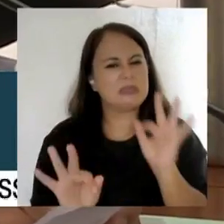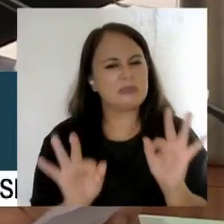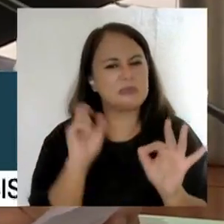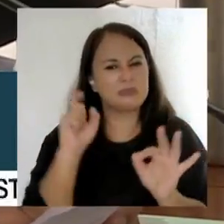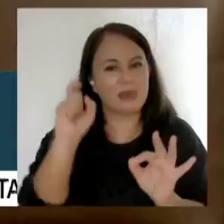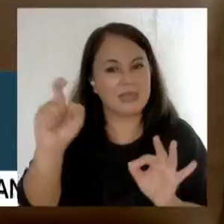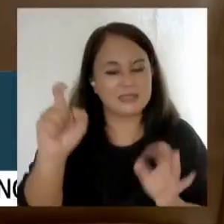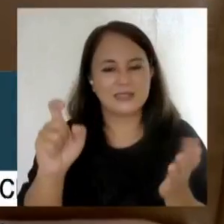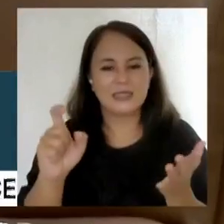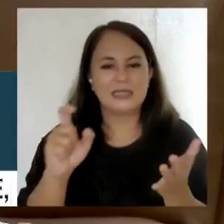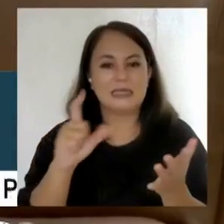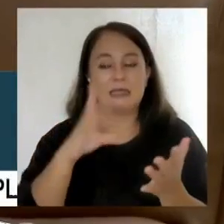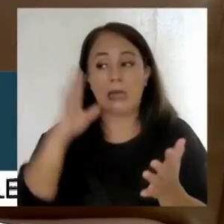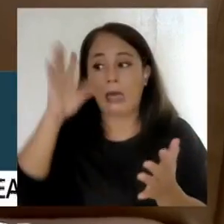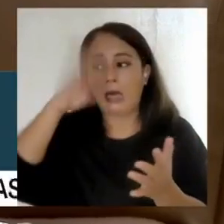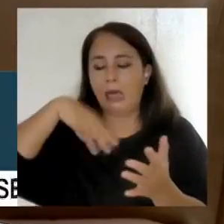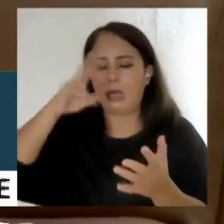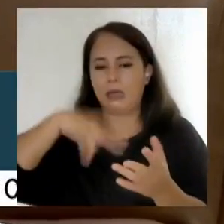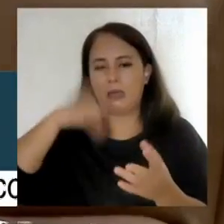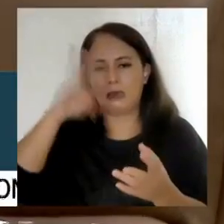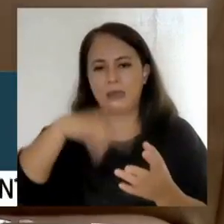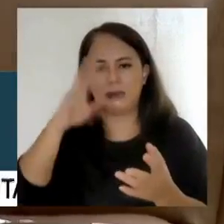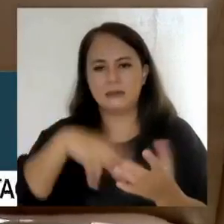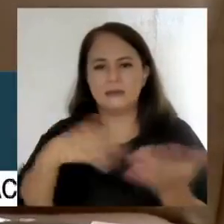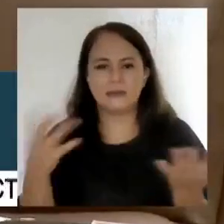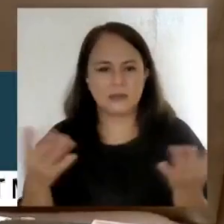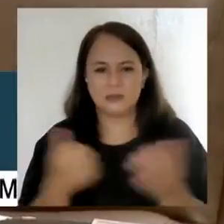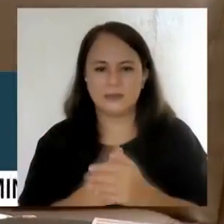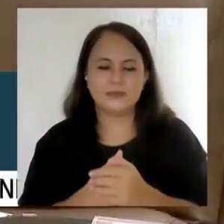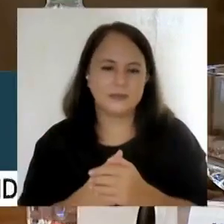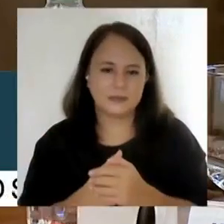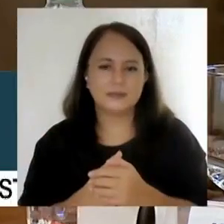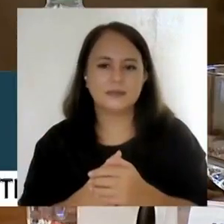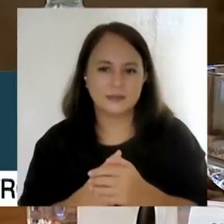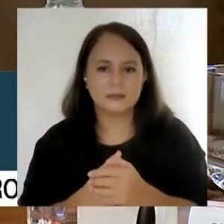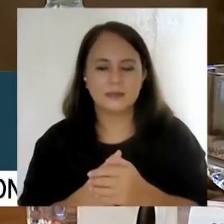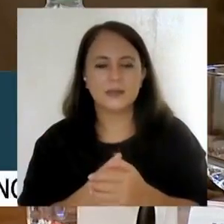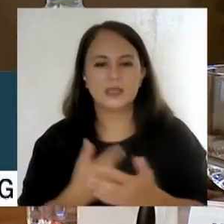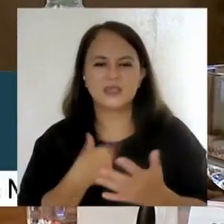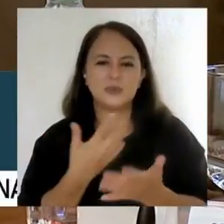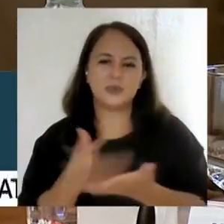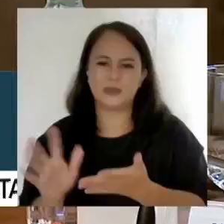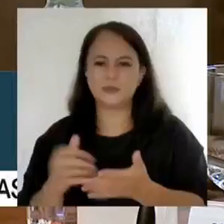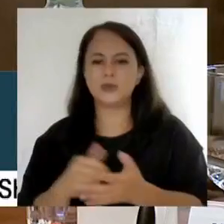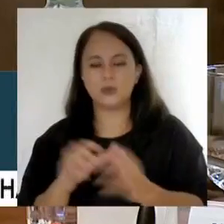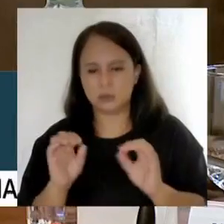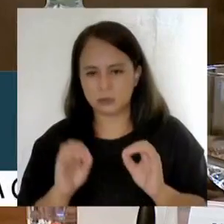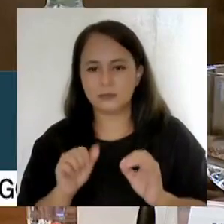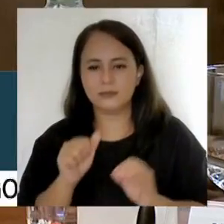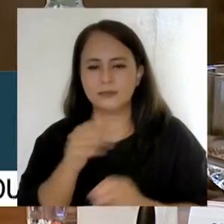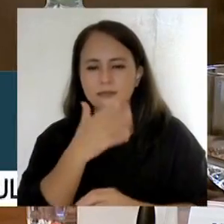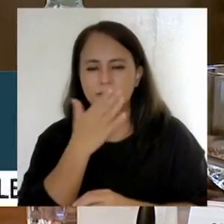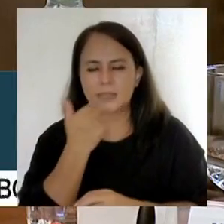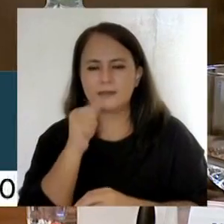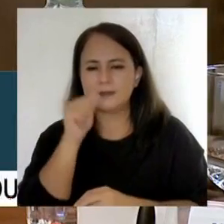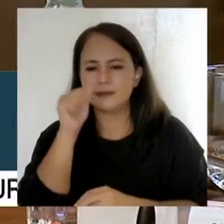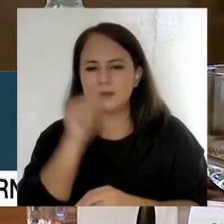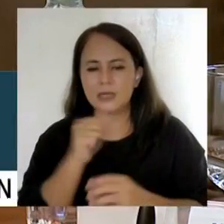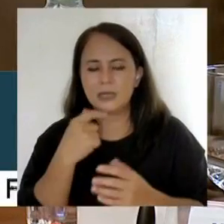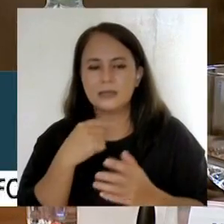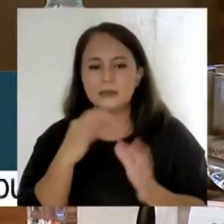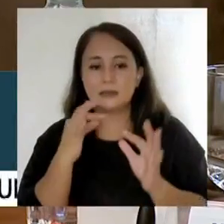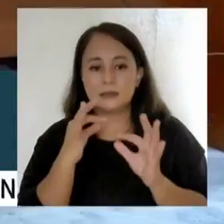at nagka-leche-leche pa, so to speak. Mm-hmm. Sayang. So, yun nga pag may